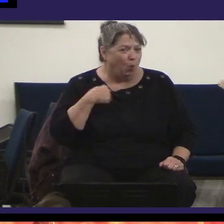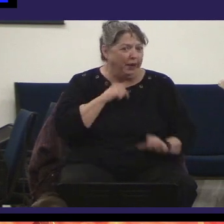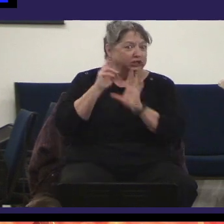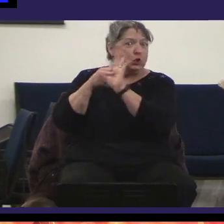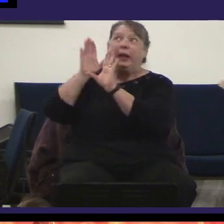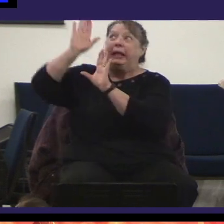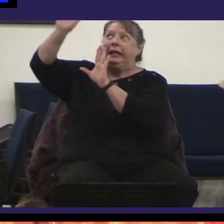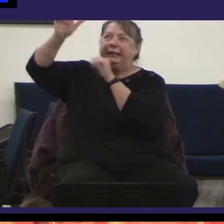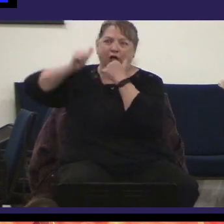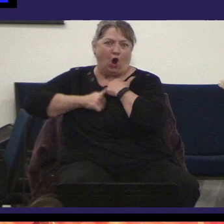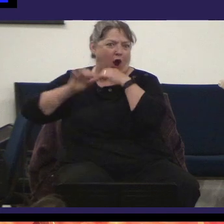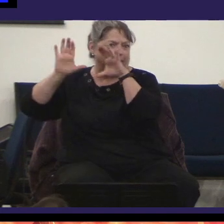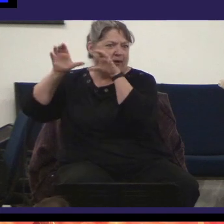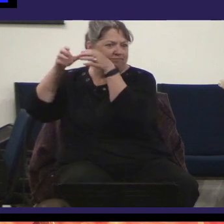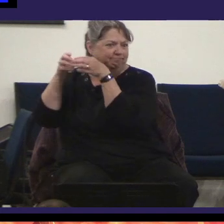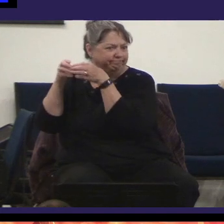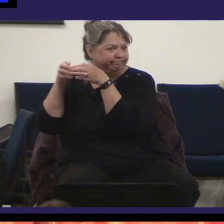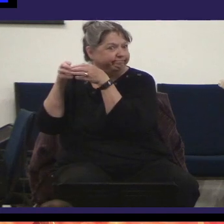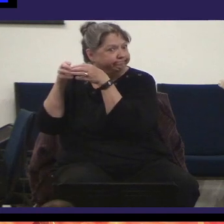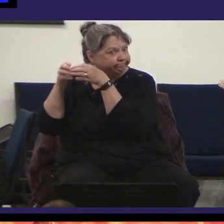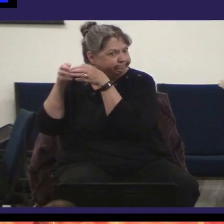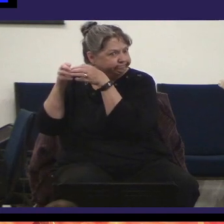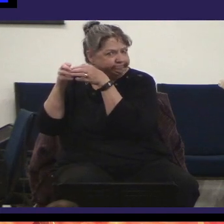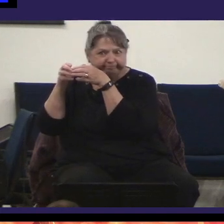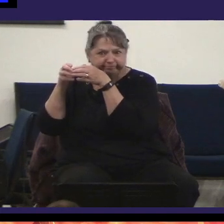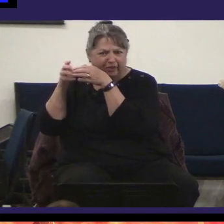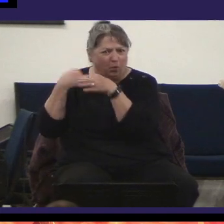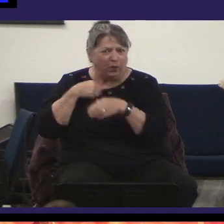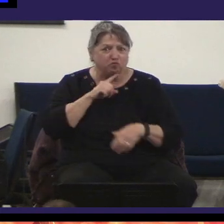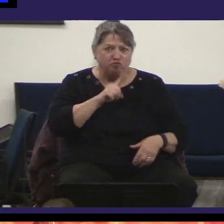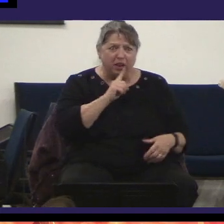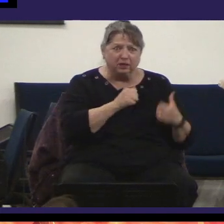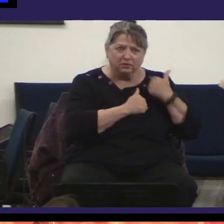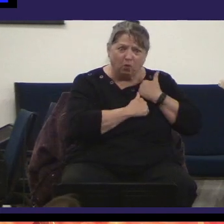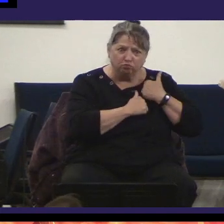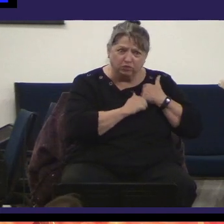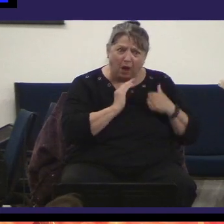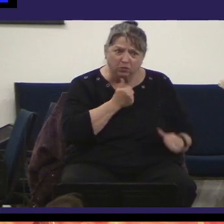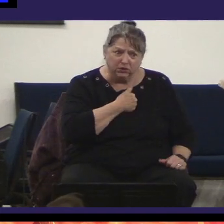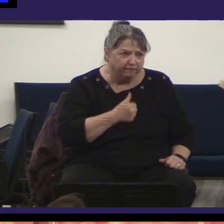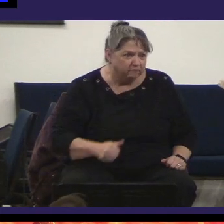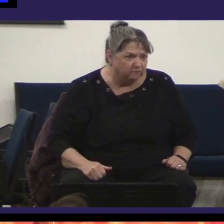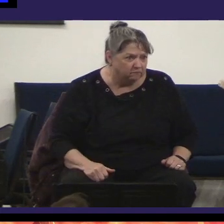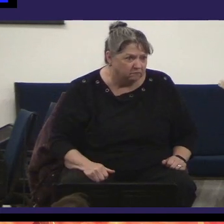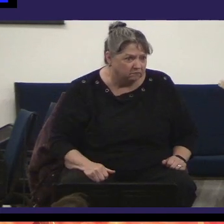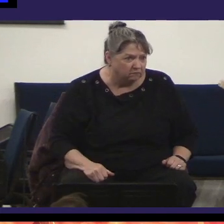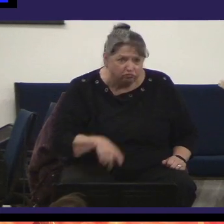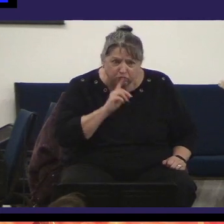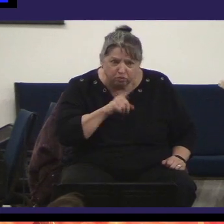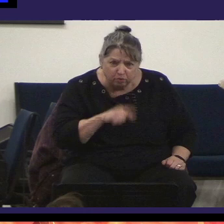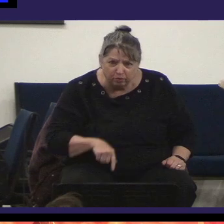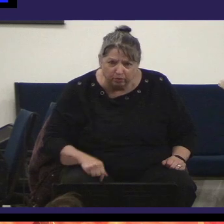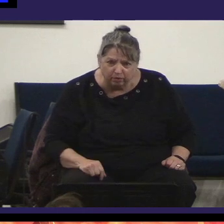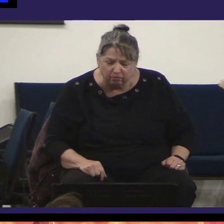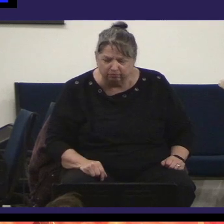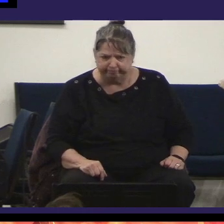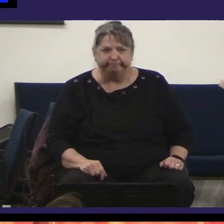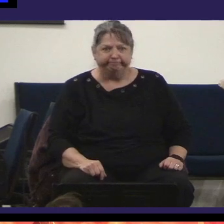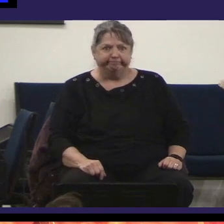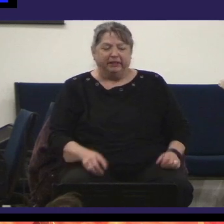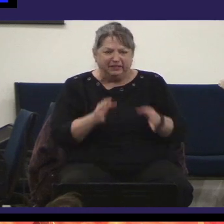2 Timothy 2 and verse 3, we're soldiers of Christ. And so it is absolutely important that we